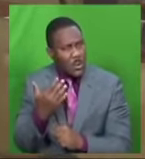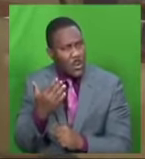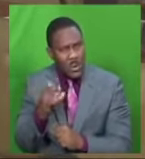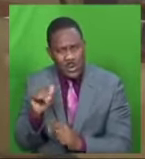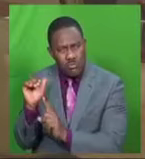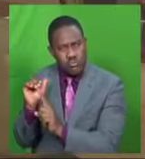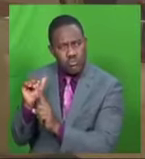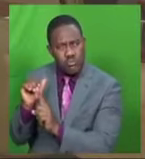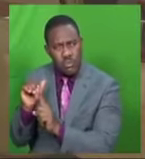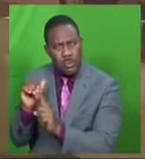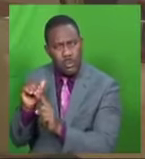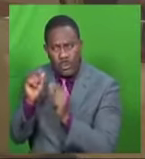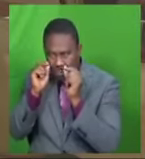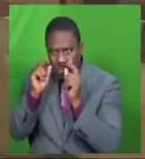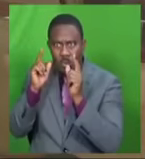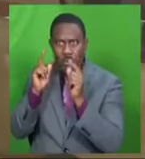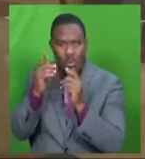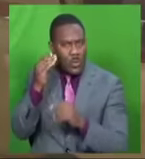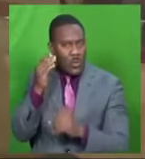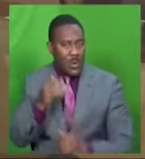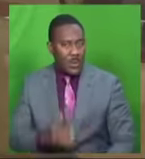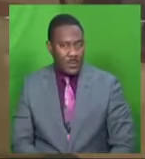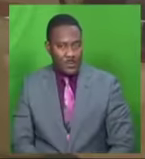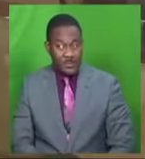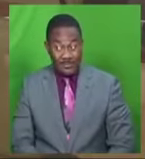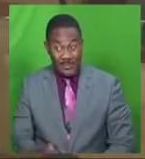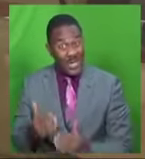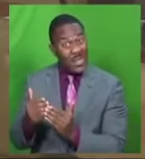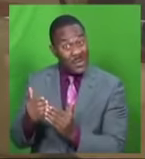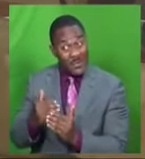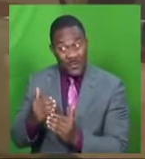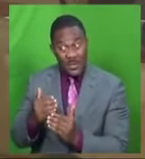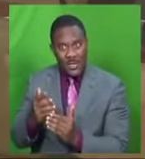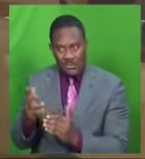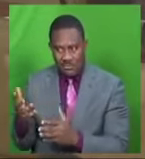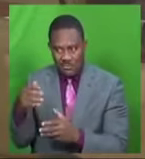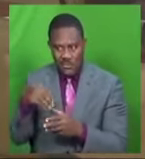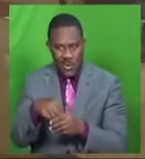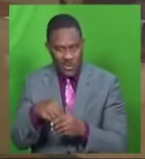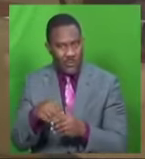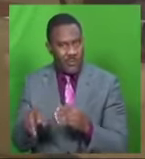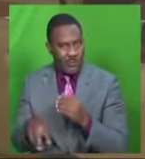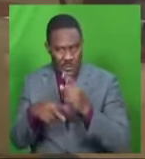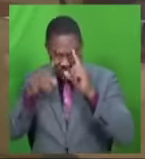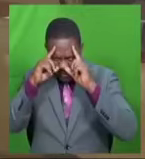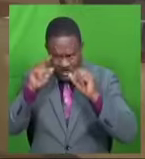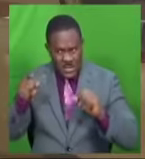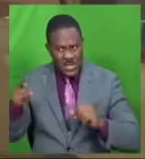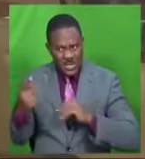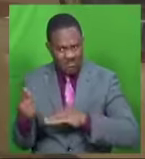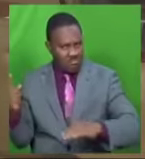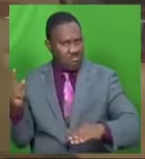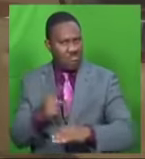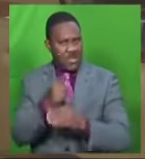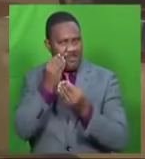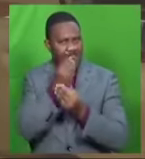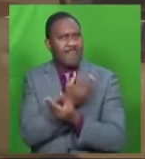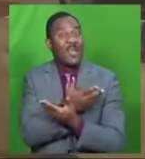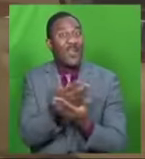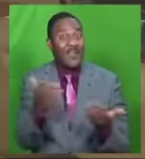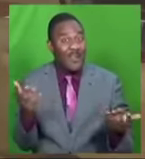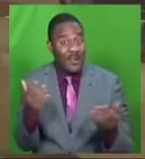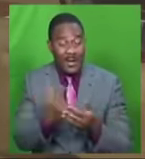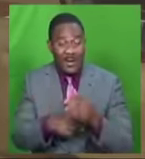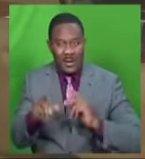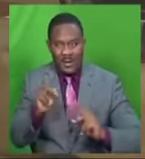to wake Bawumia up? Mr. Speaker, before Bawumia became the Vice President, he told Ghanaians that 2 years